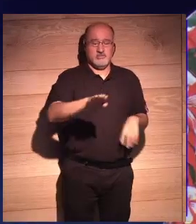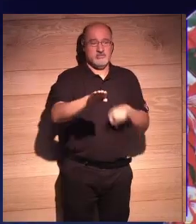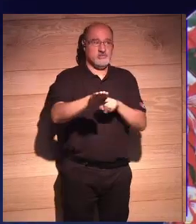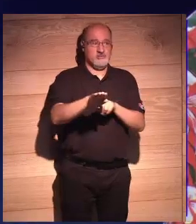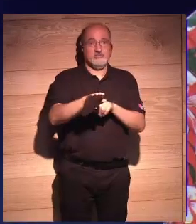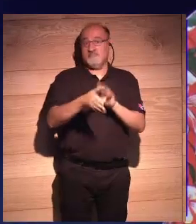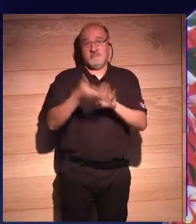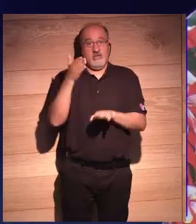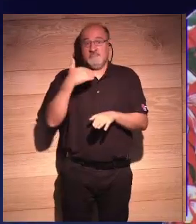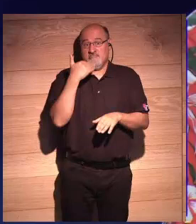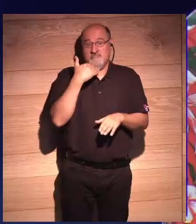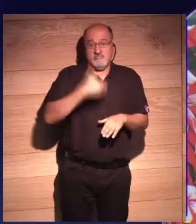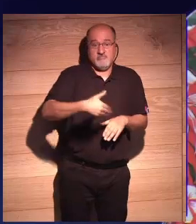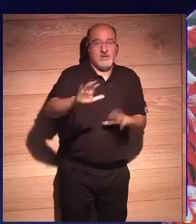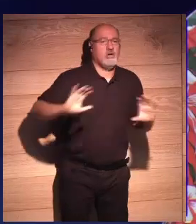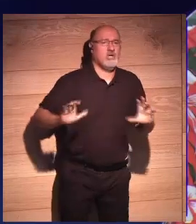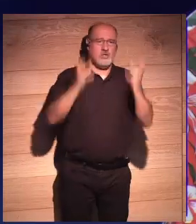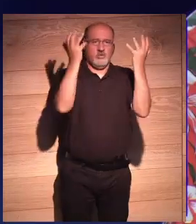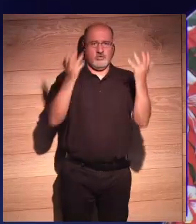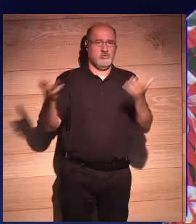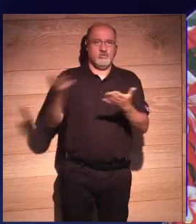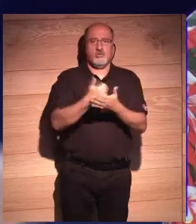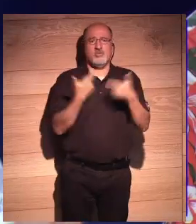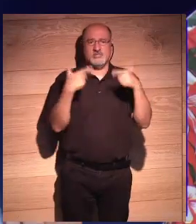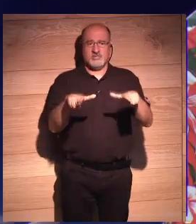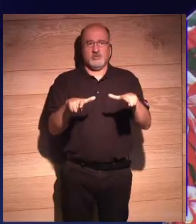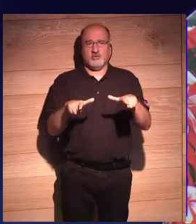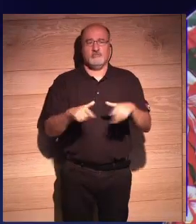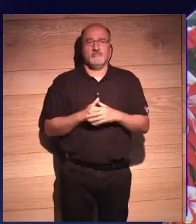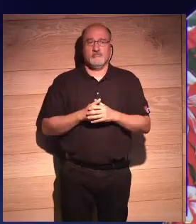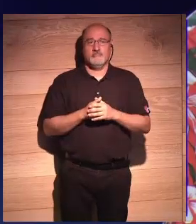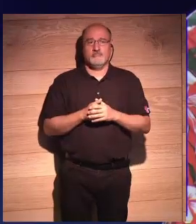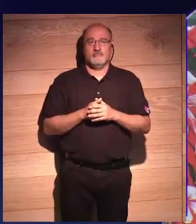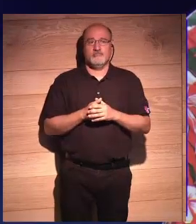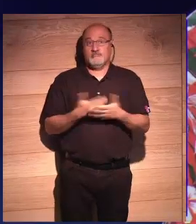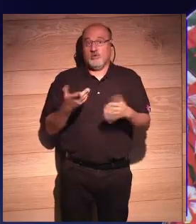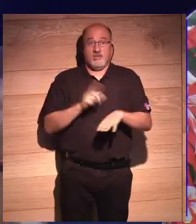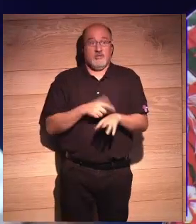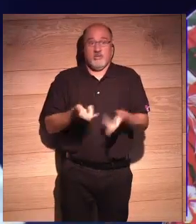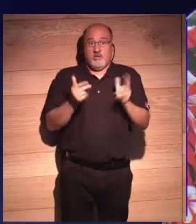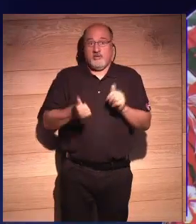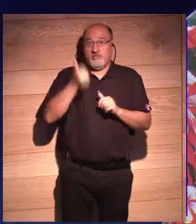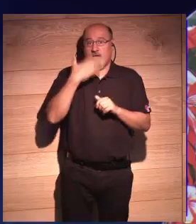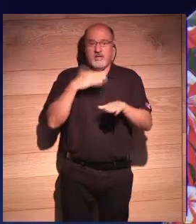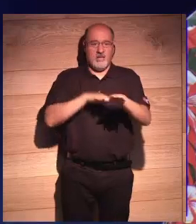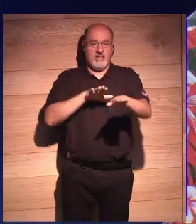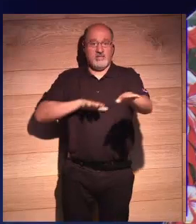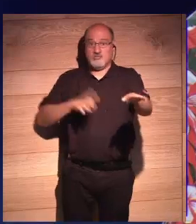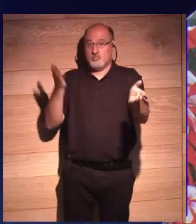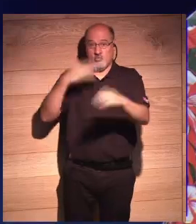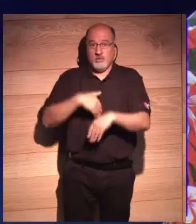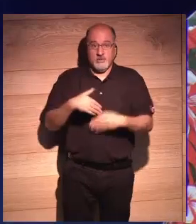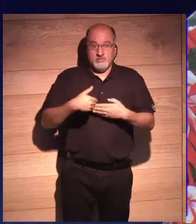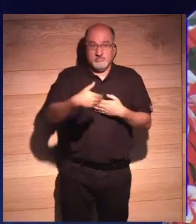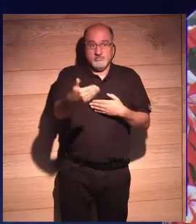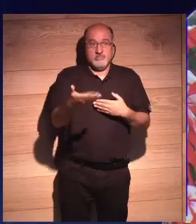that it is one of the things that will mean an important revolution in the sector, but as Roberto is saying, we'll have more free time,